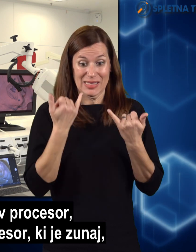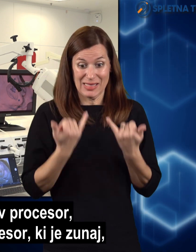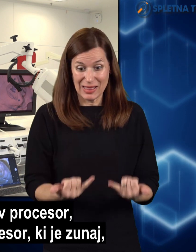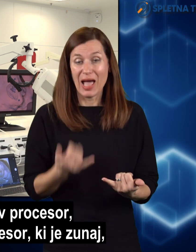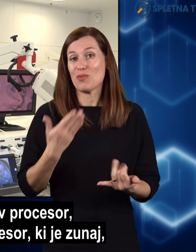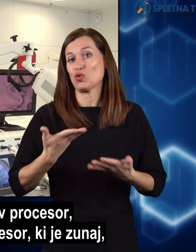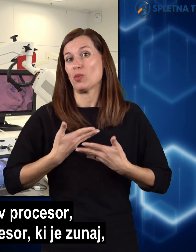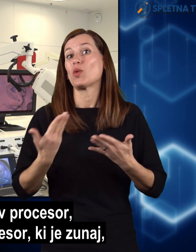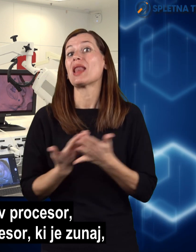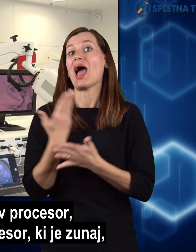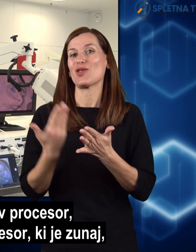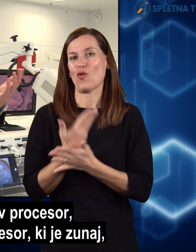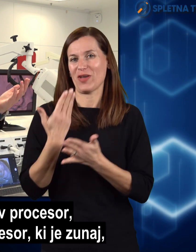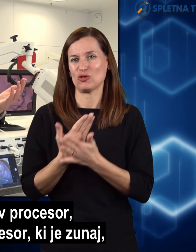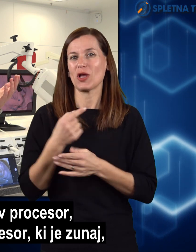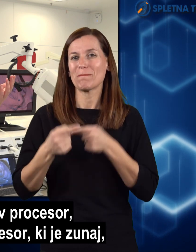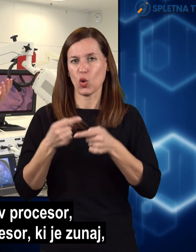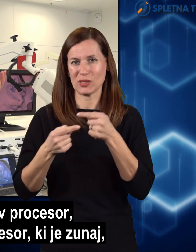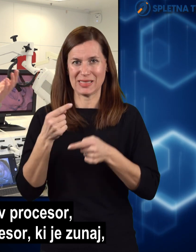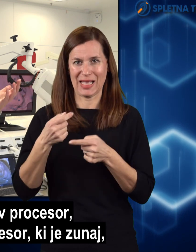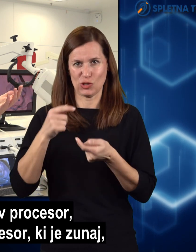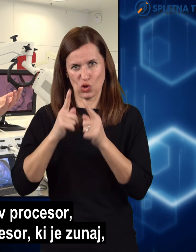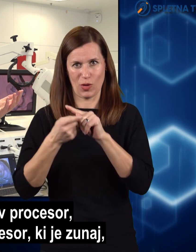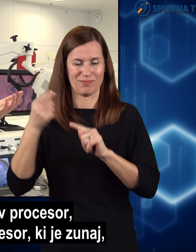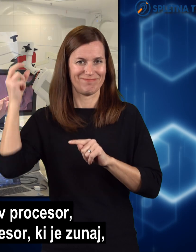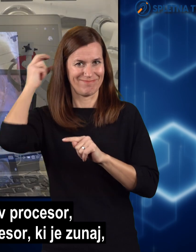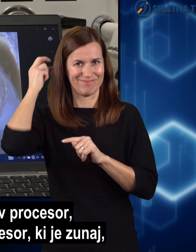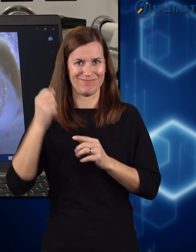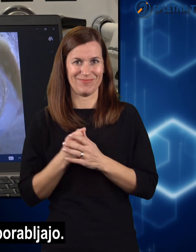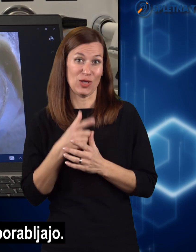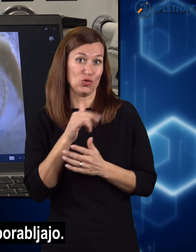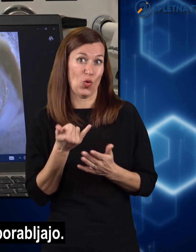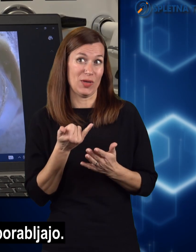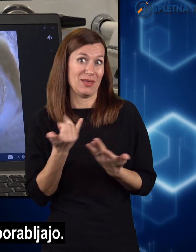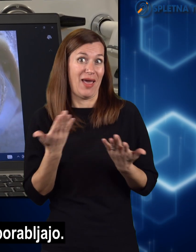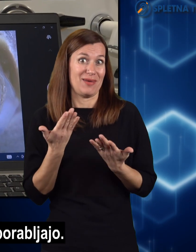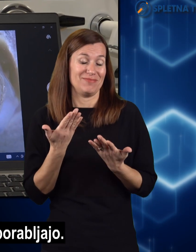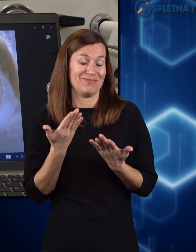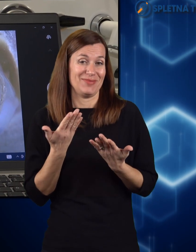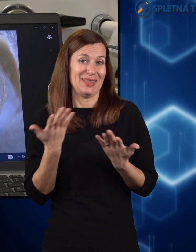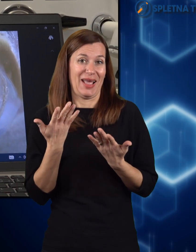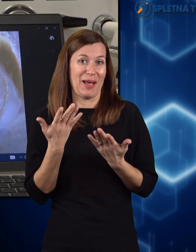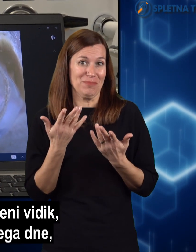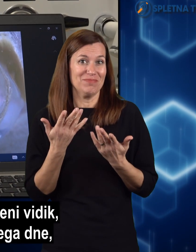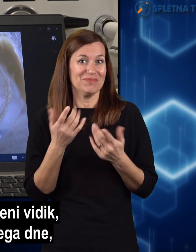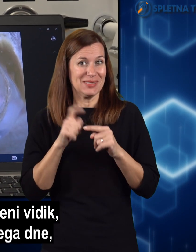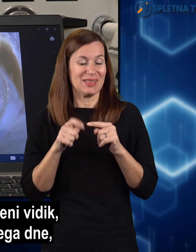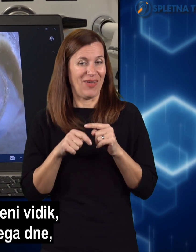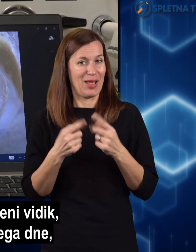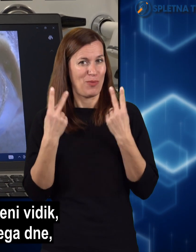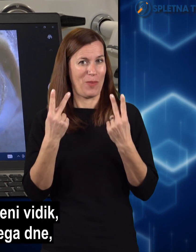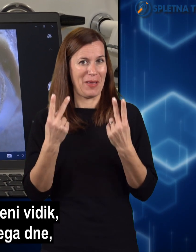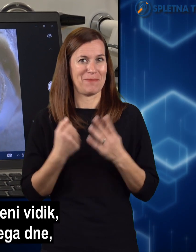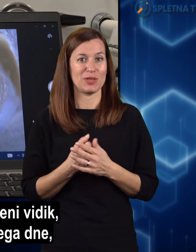new processor that, our latest processor that's out, and they can use that. That is a